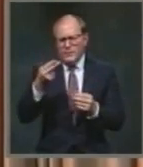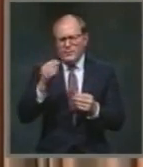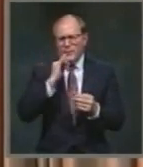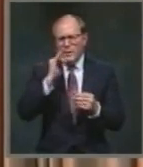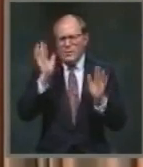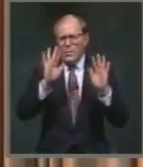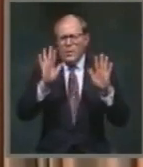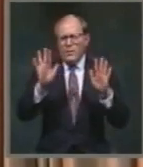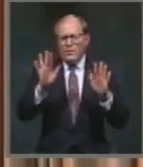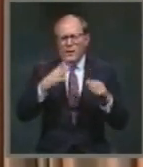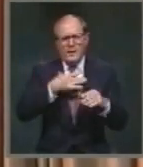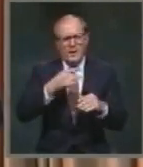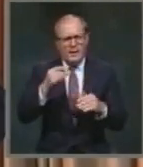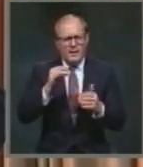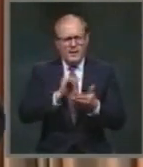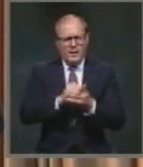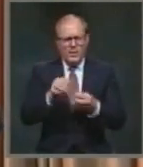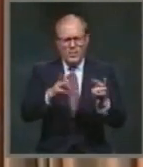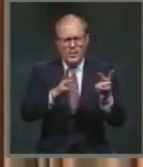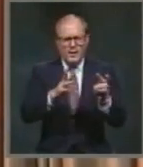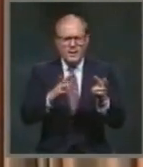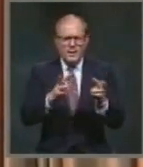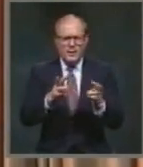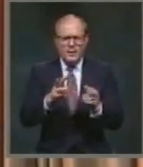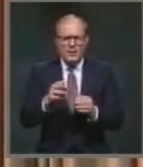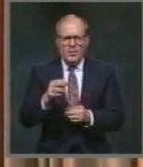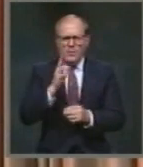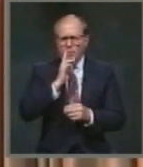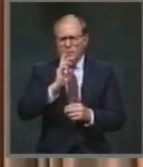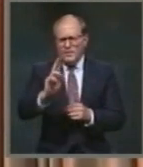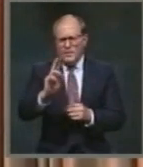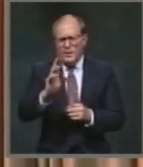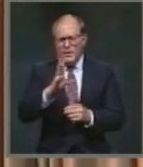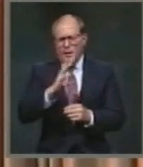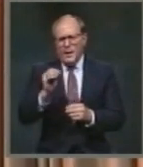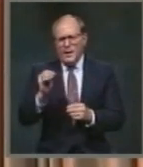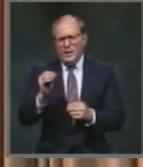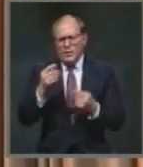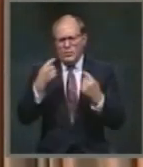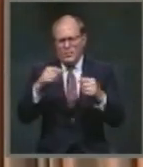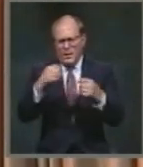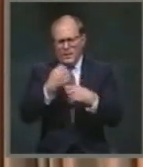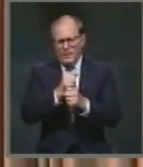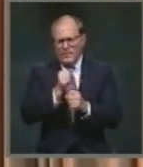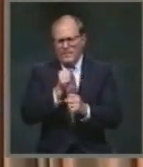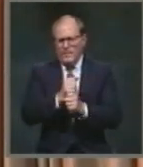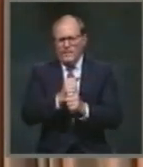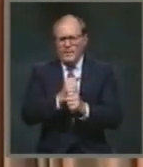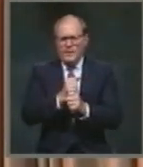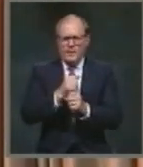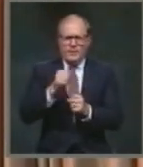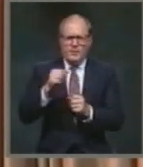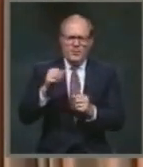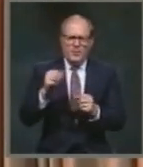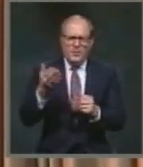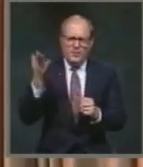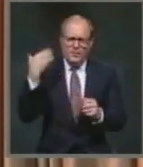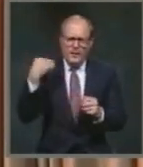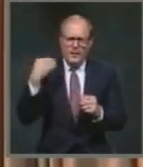are going and want to maintain that course respect and make a positive effort to keep their memorials